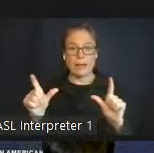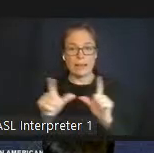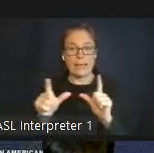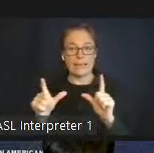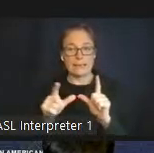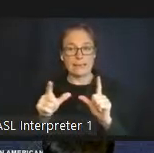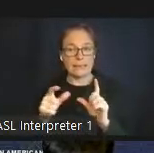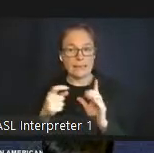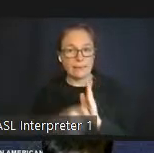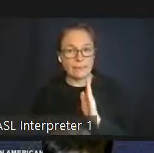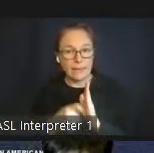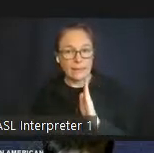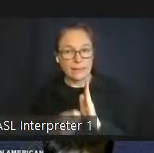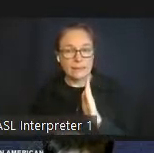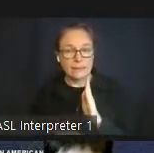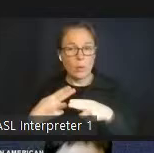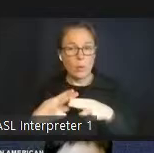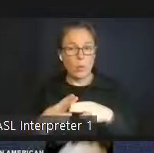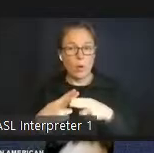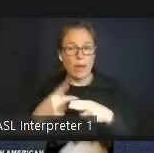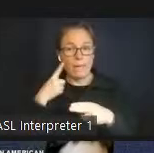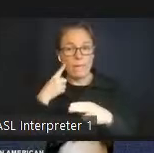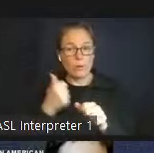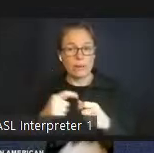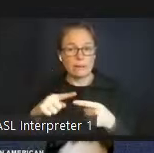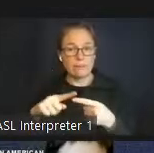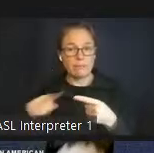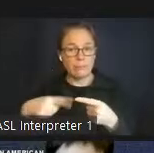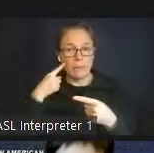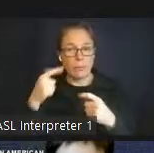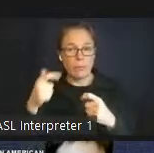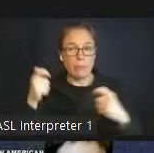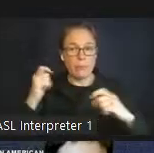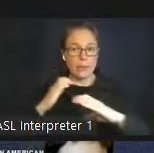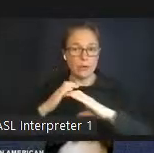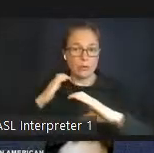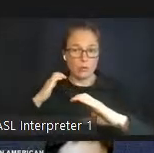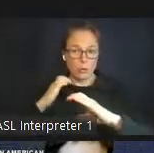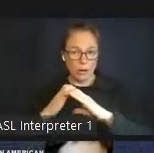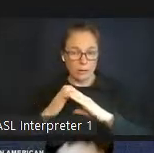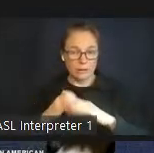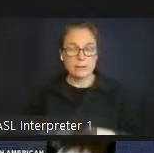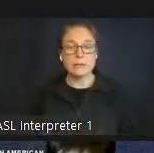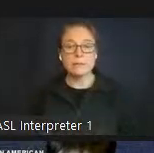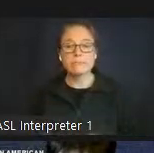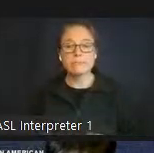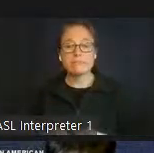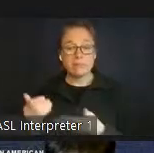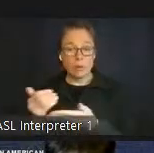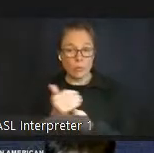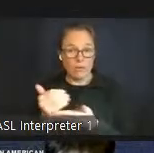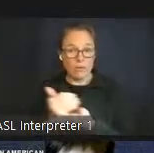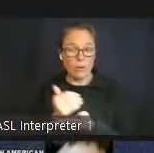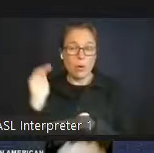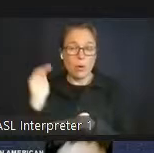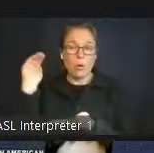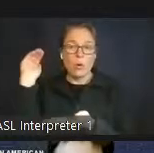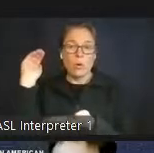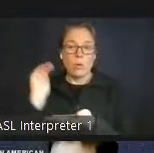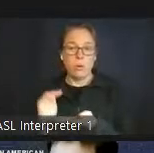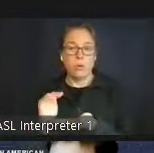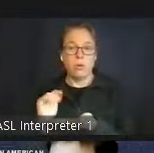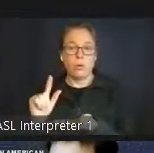fees, and weight mile tax for large trucks. These revenues declined significantly in 2020 due